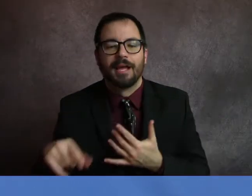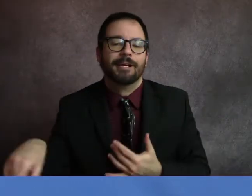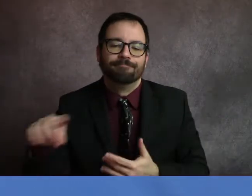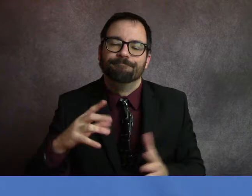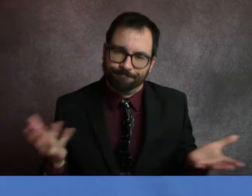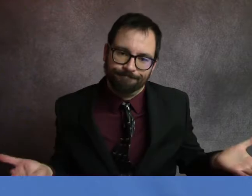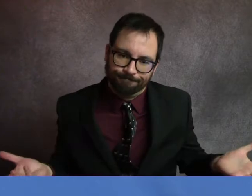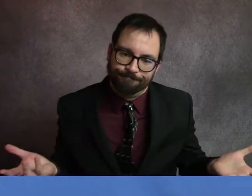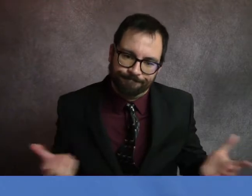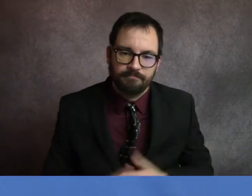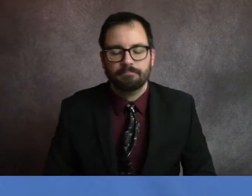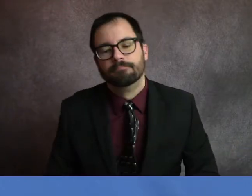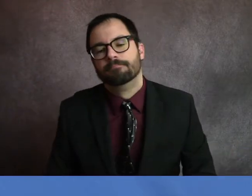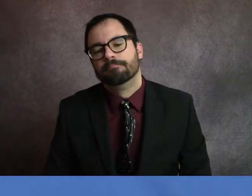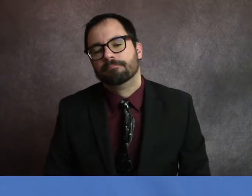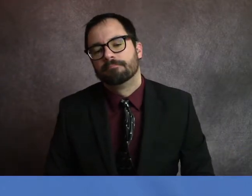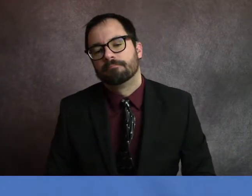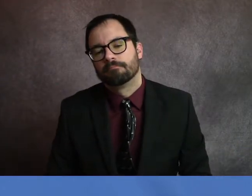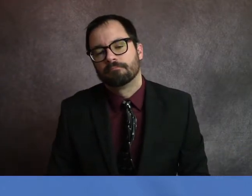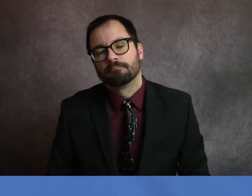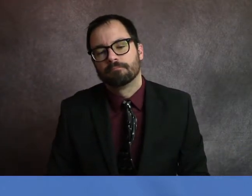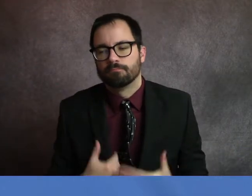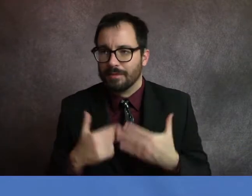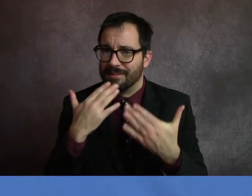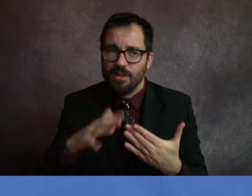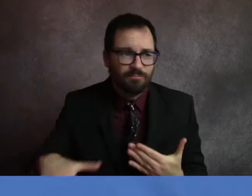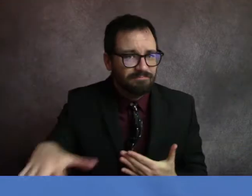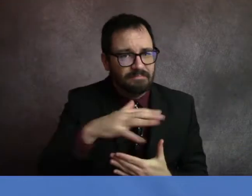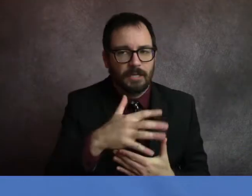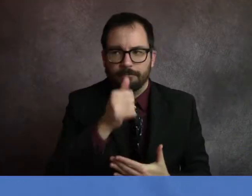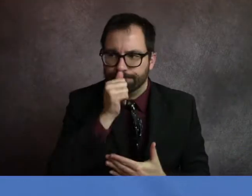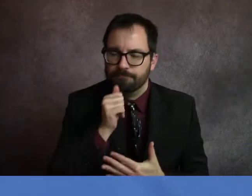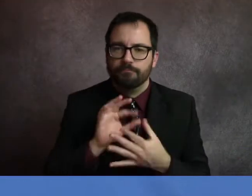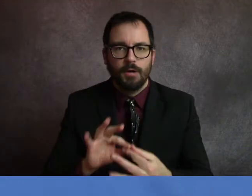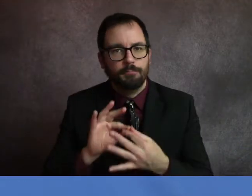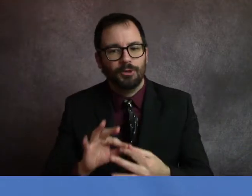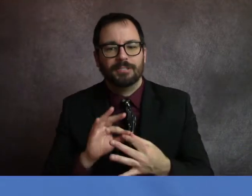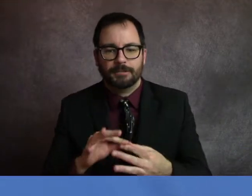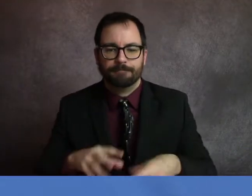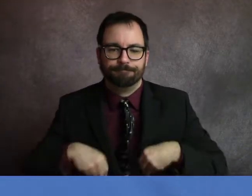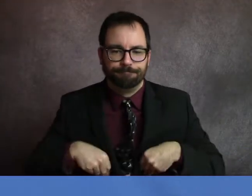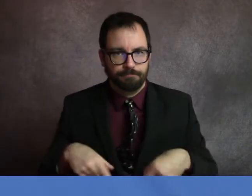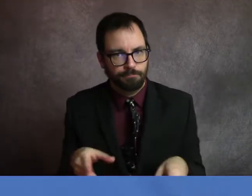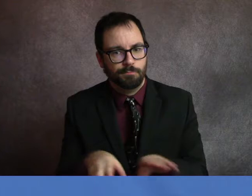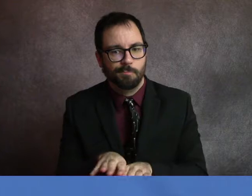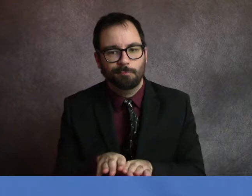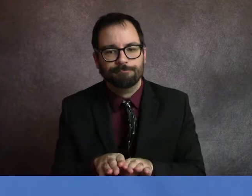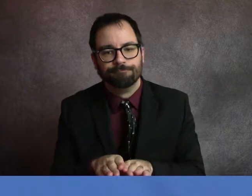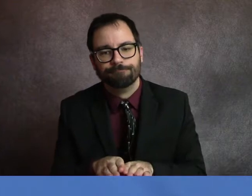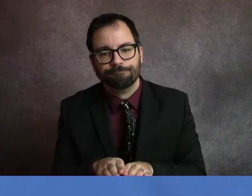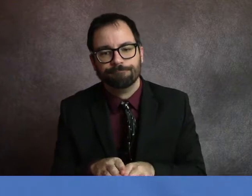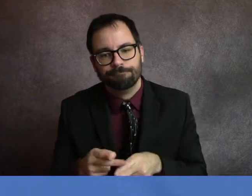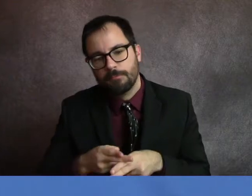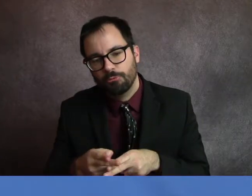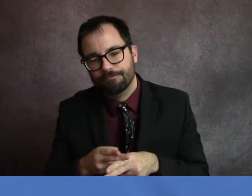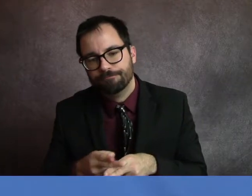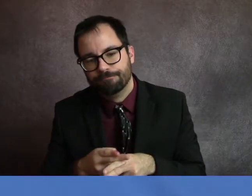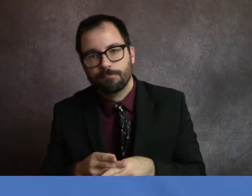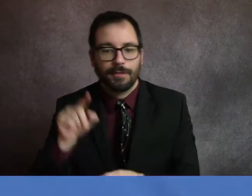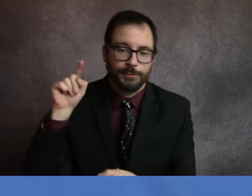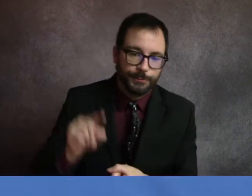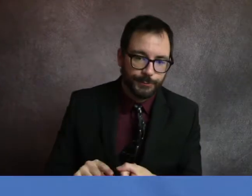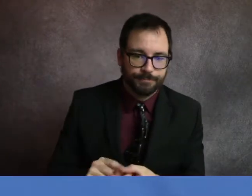cultural institutions for your cooperation and support during these very difficult times. The vast majority of people have worked very hard in